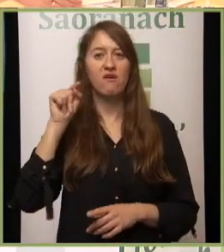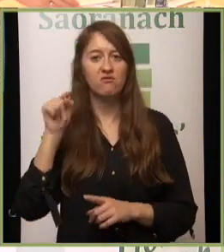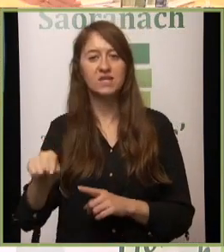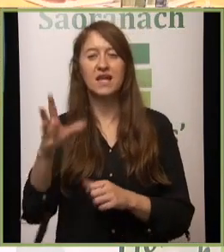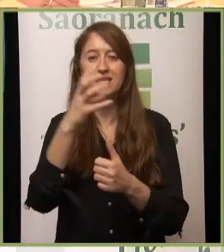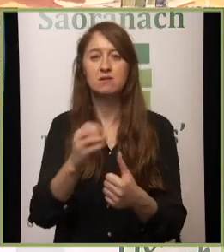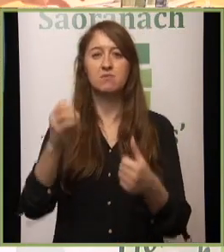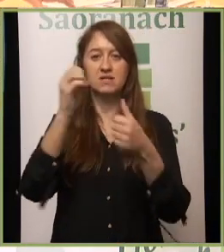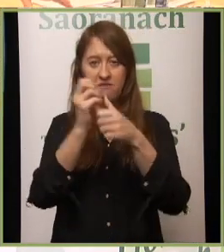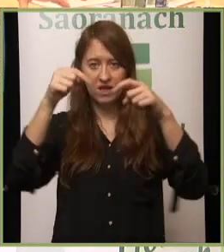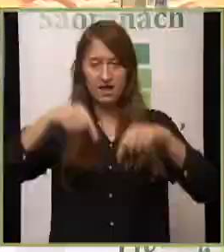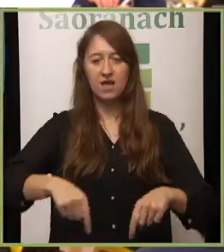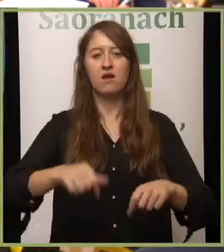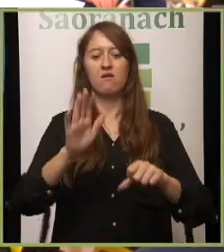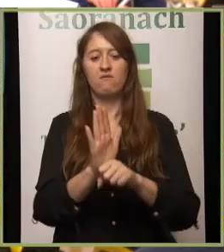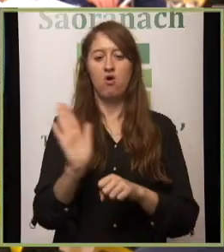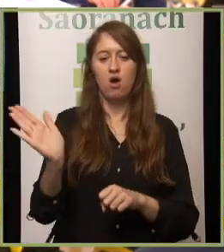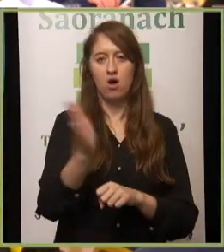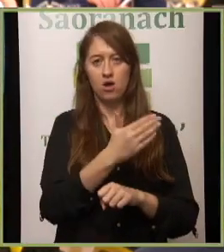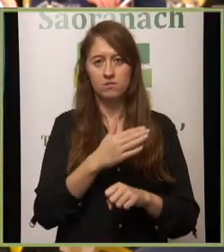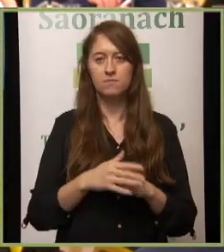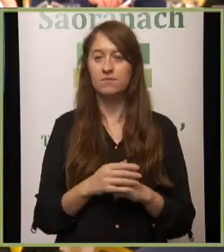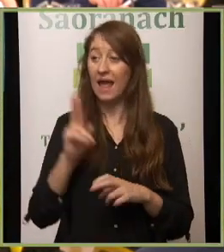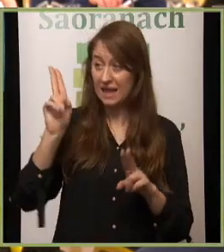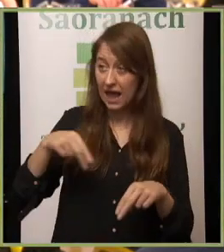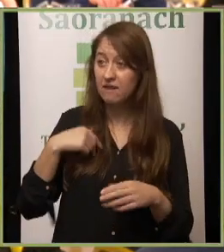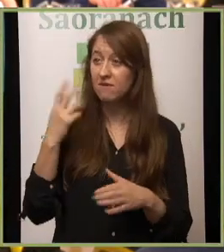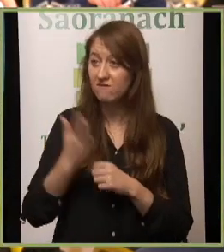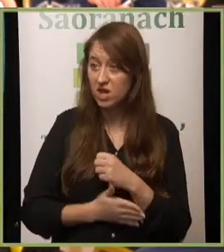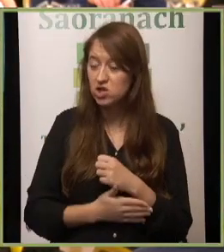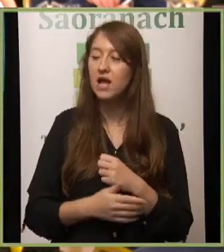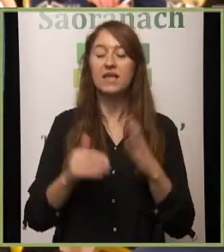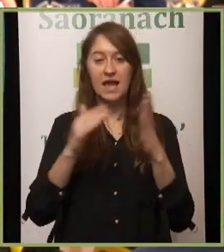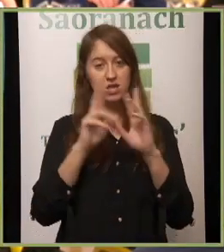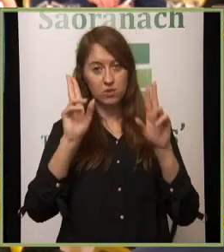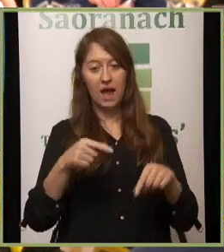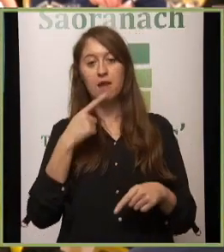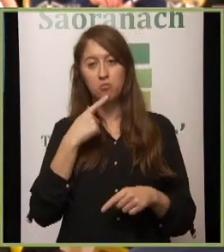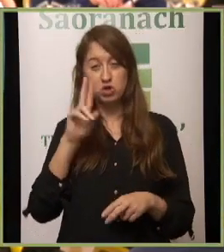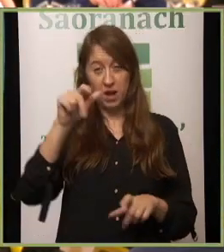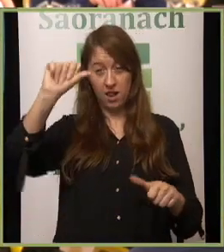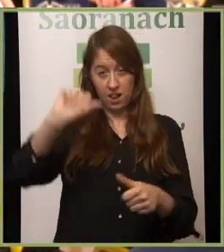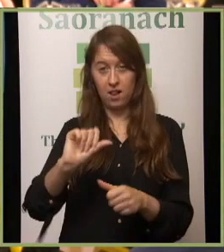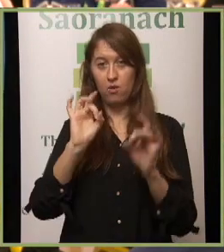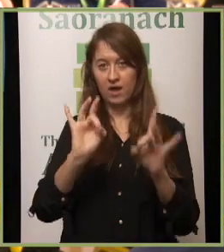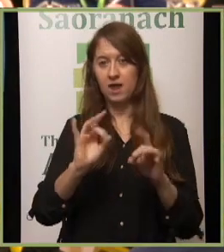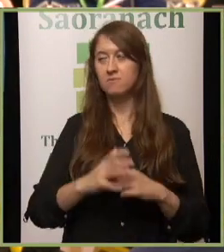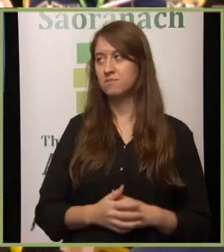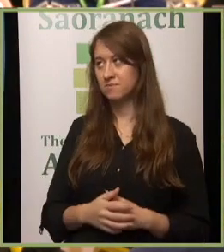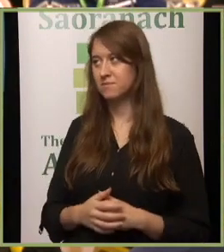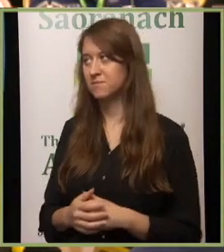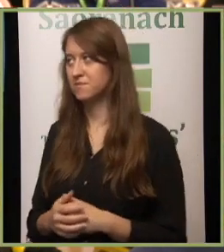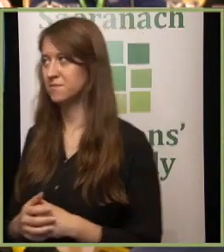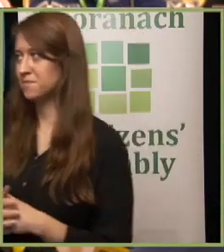are specific here to... Can I finish? You can, but if you can make it brief. Yeah. Okay, so we know what the main